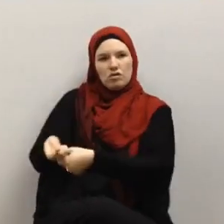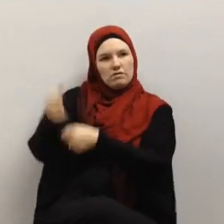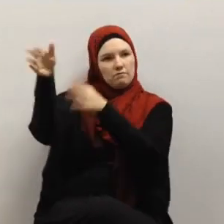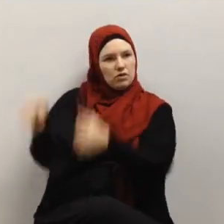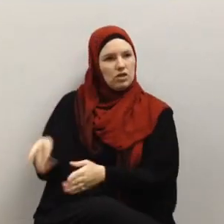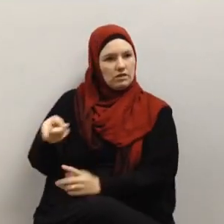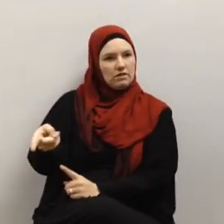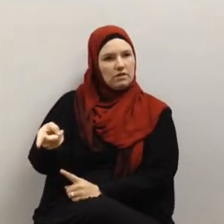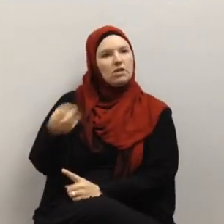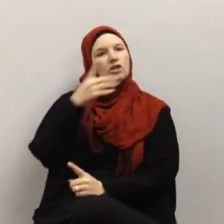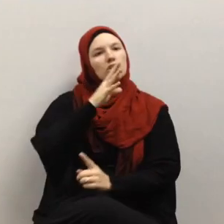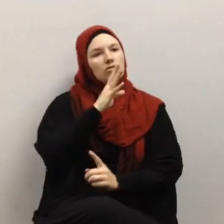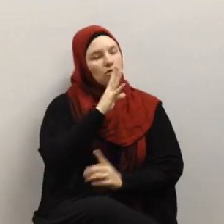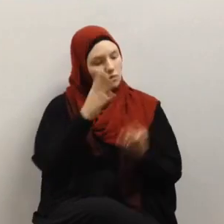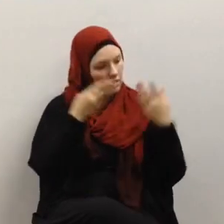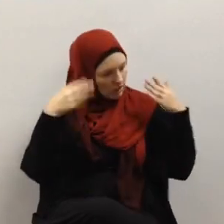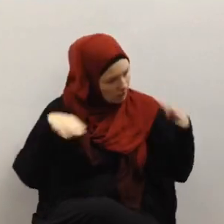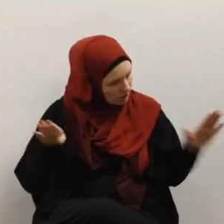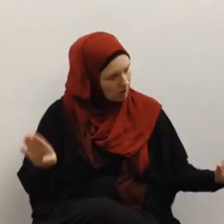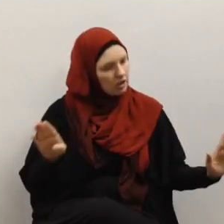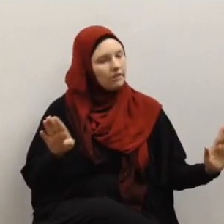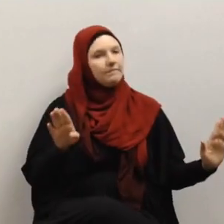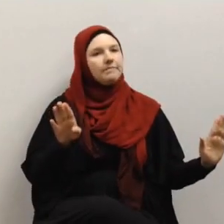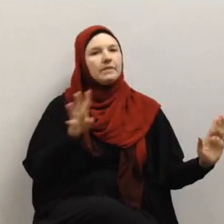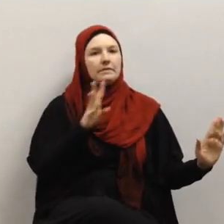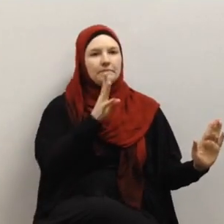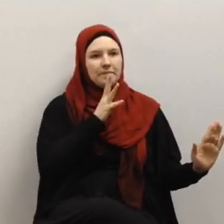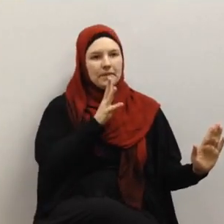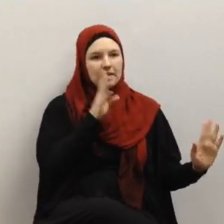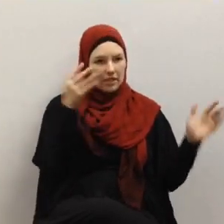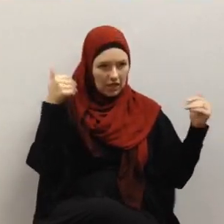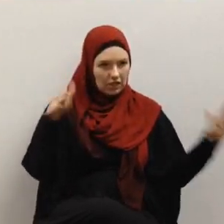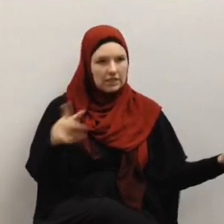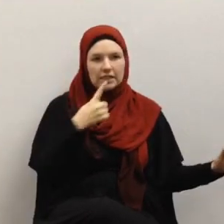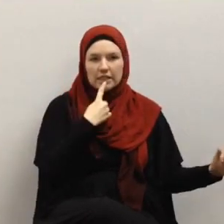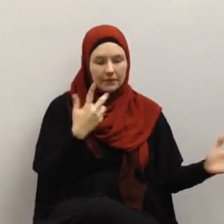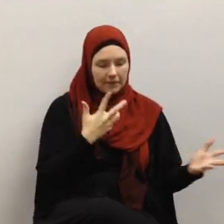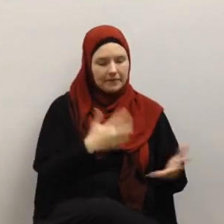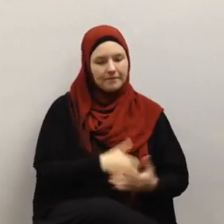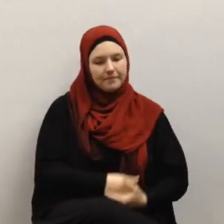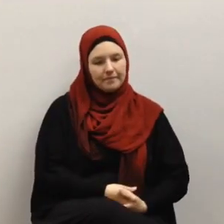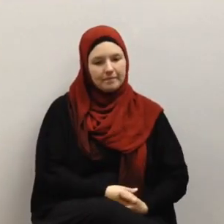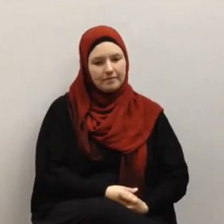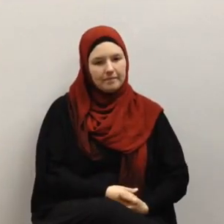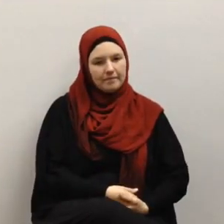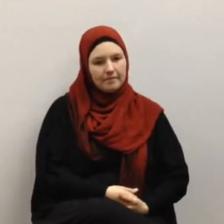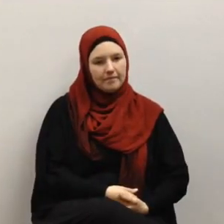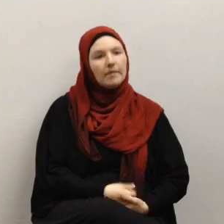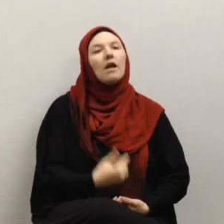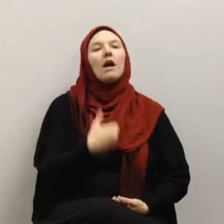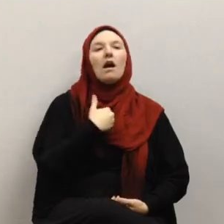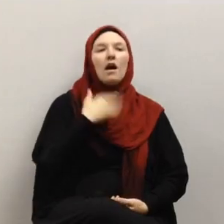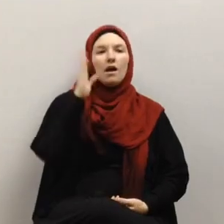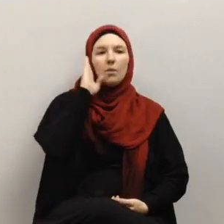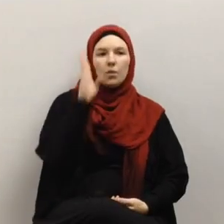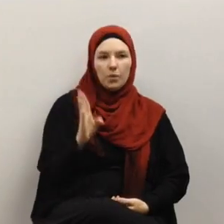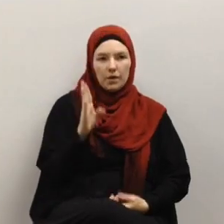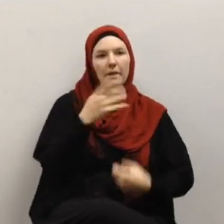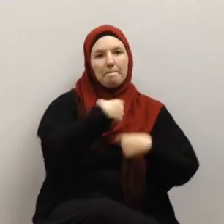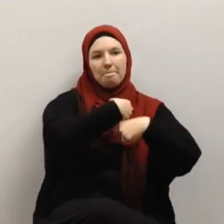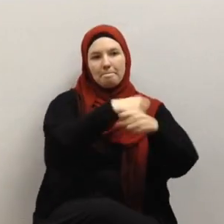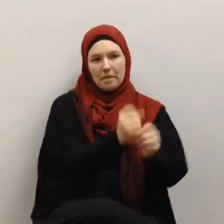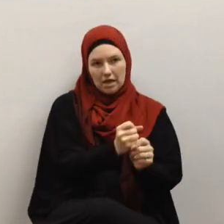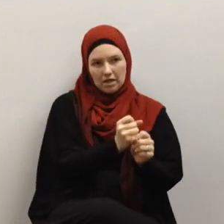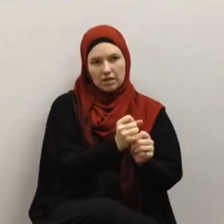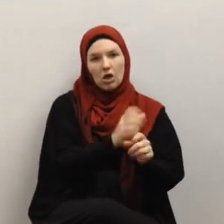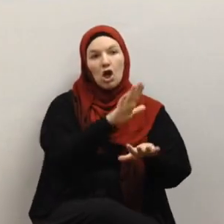So he talks to the angels and says, "Inni ja'ilun fil ardi khalifa." I am going to